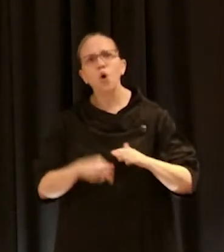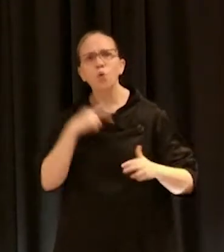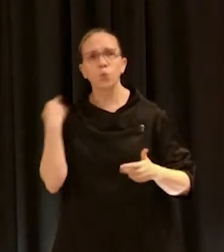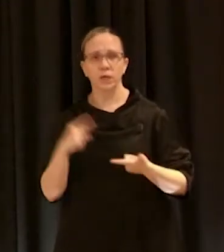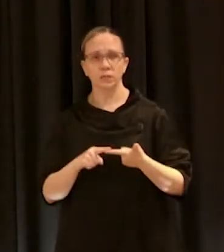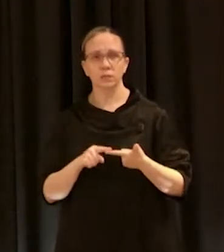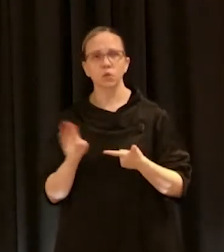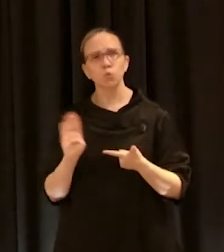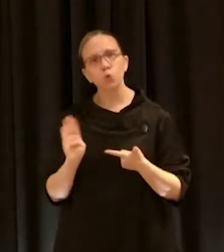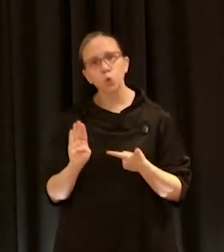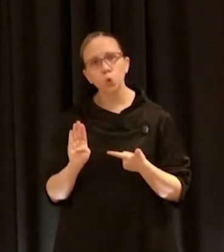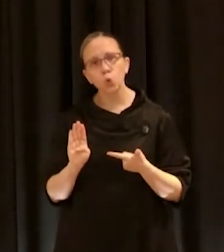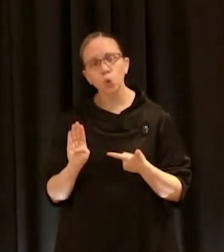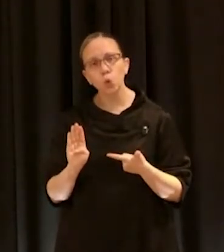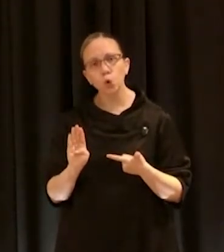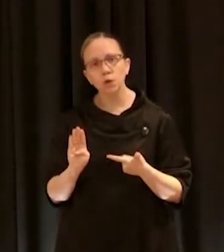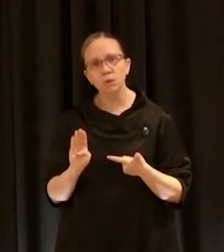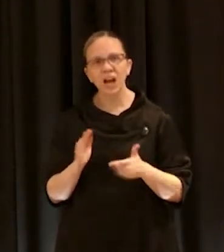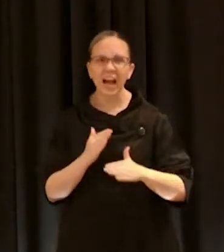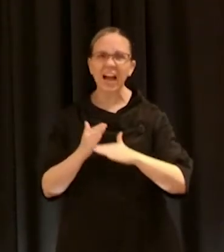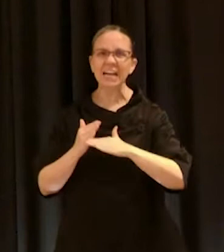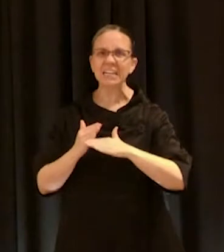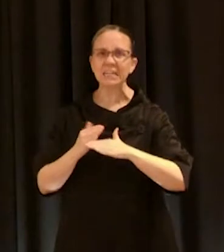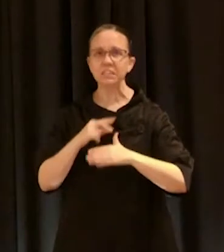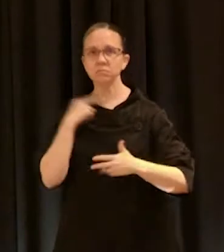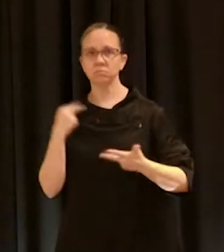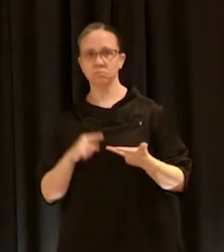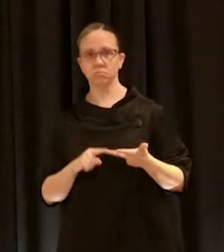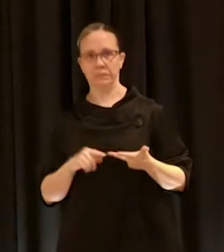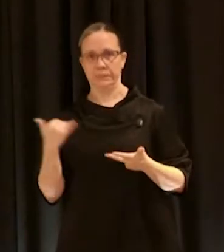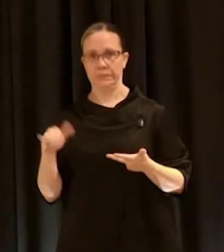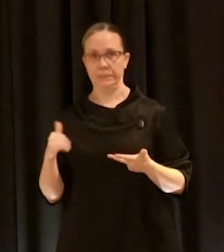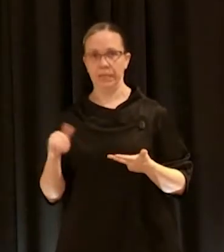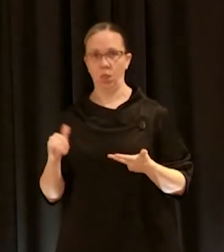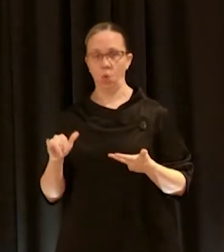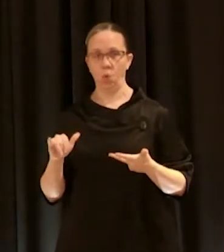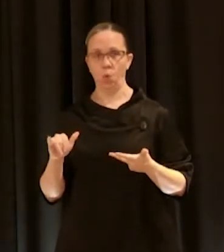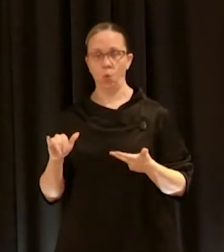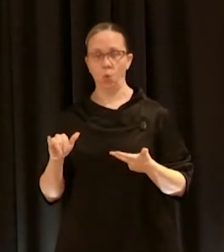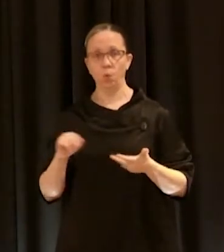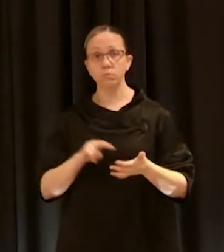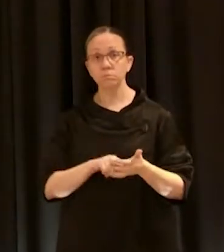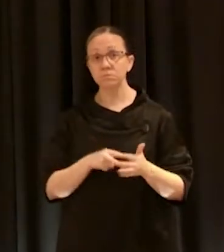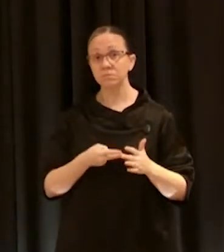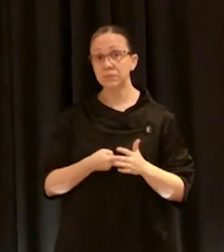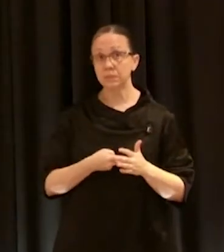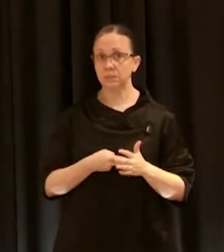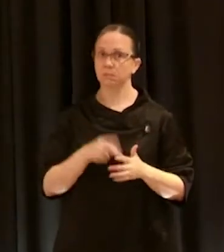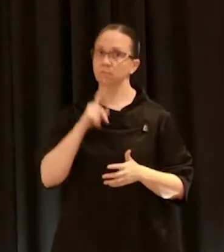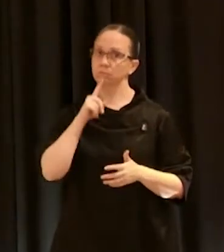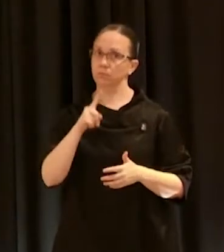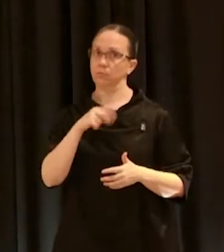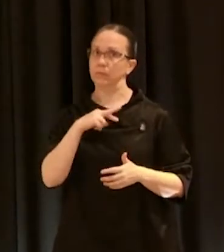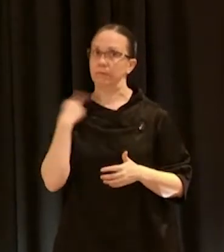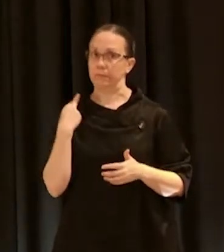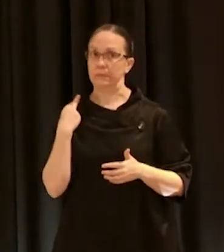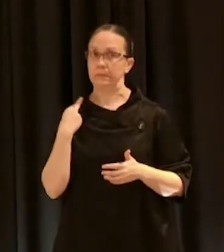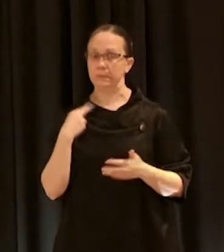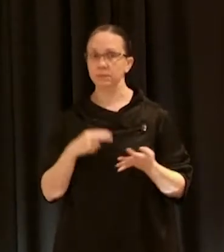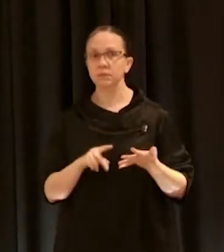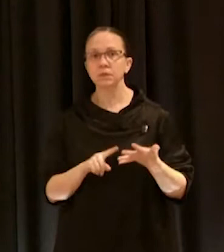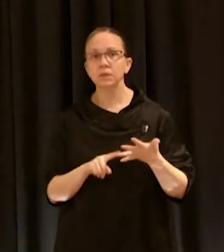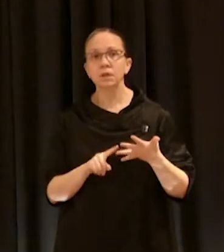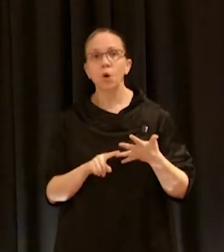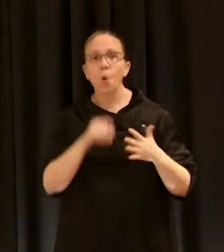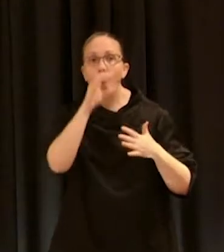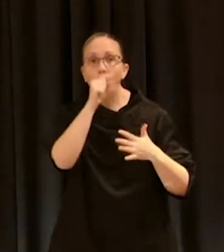blue level, which would be a guarded risk. You'd have the yellow level, which would be a significant risk.